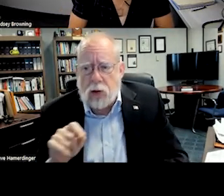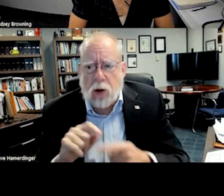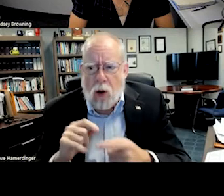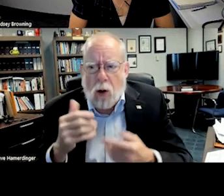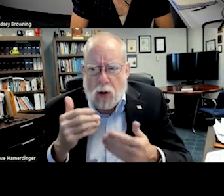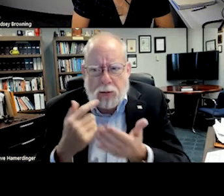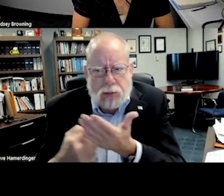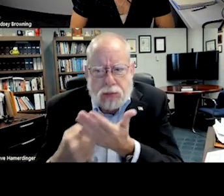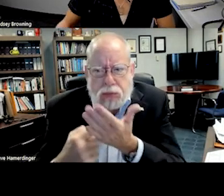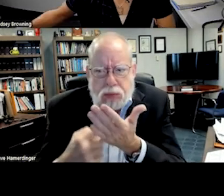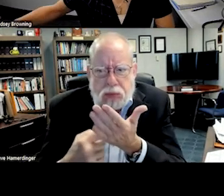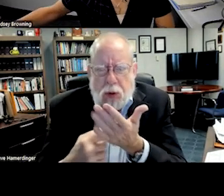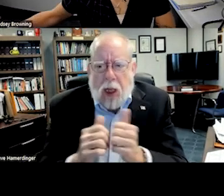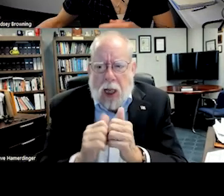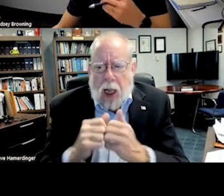services.